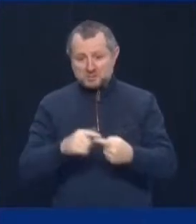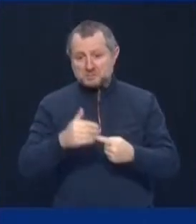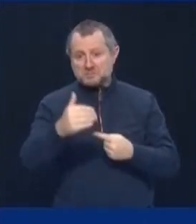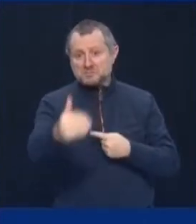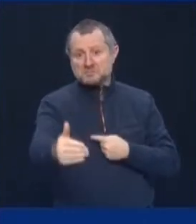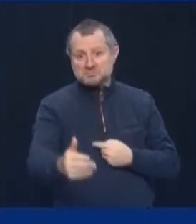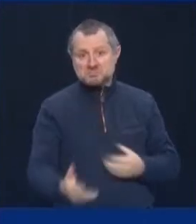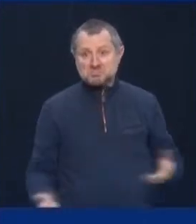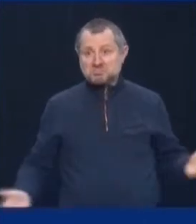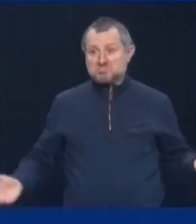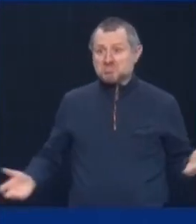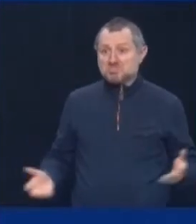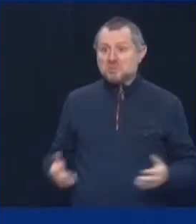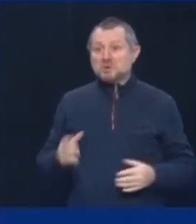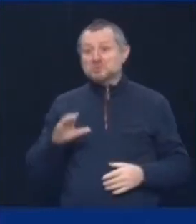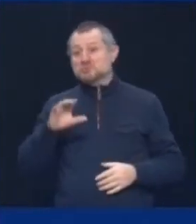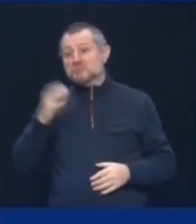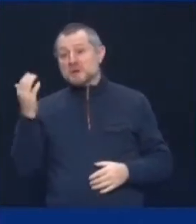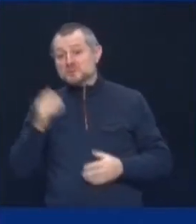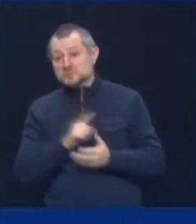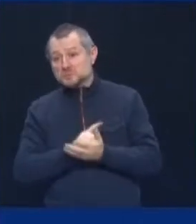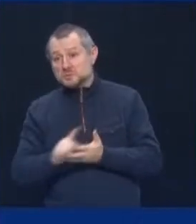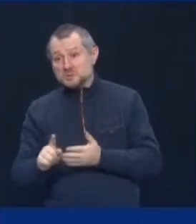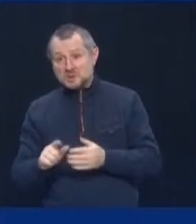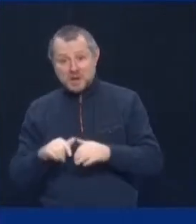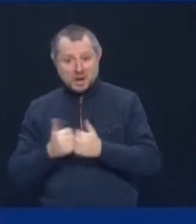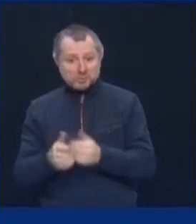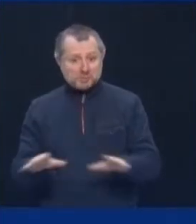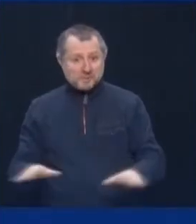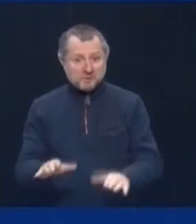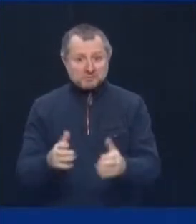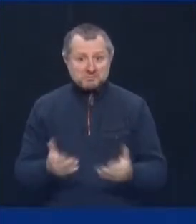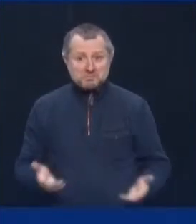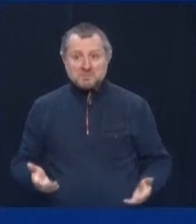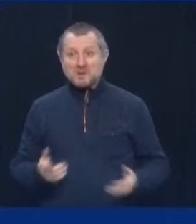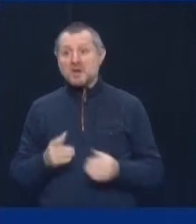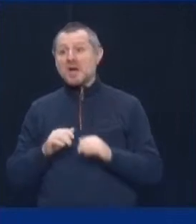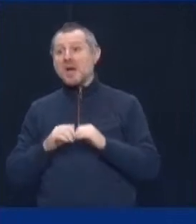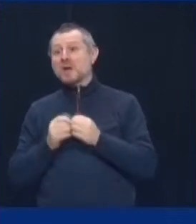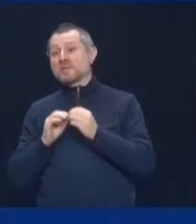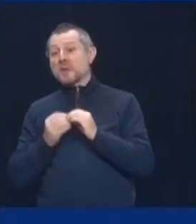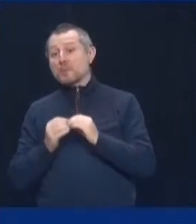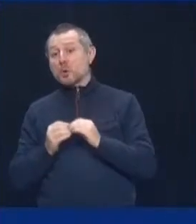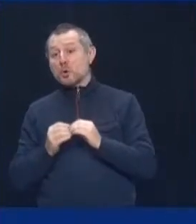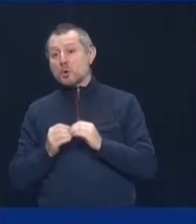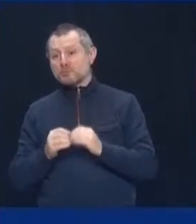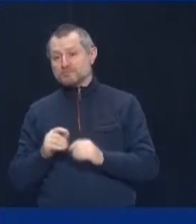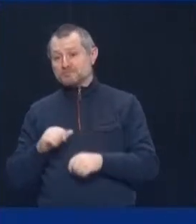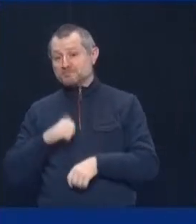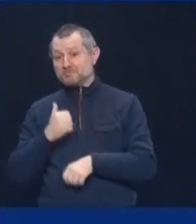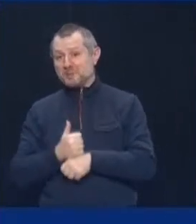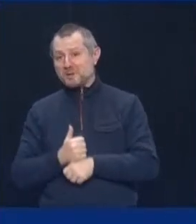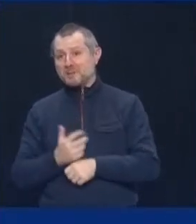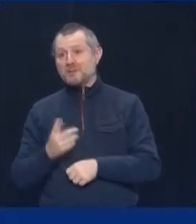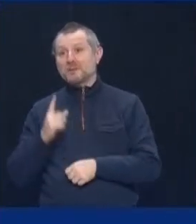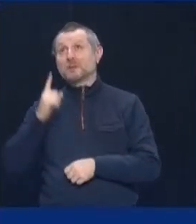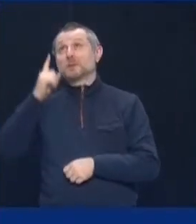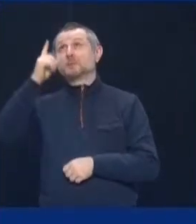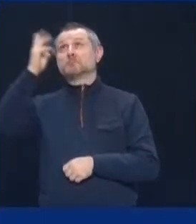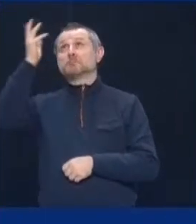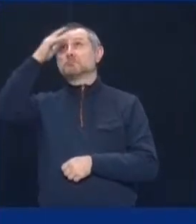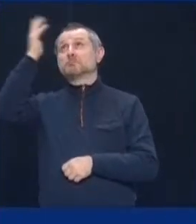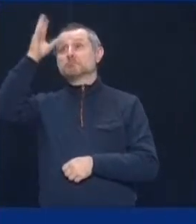on Christmas week. The numbers are not predestined. The numbers are a reflection of what we